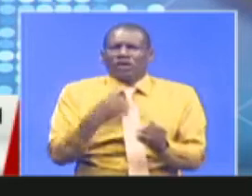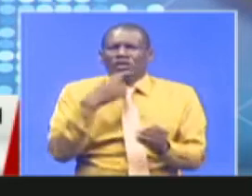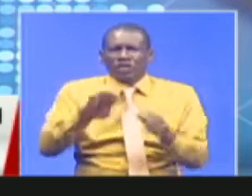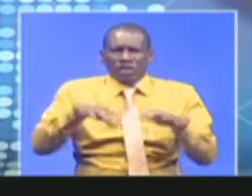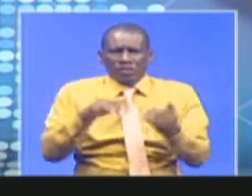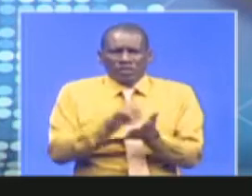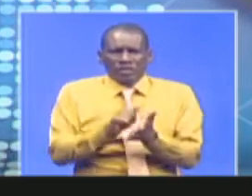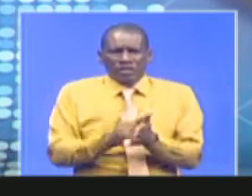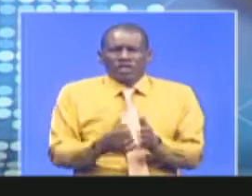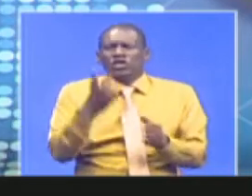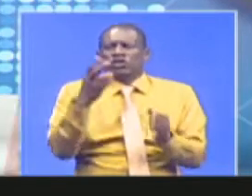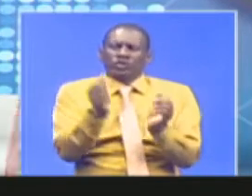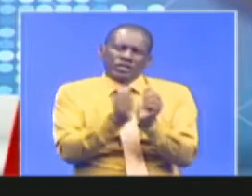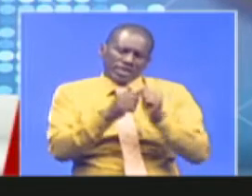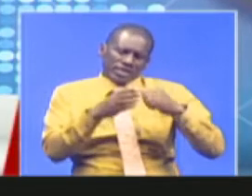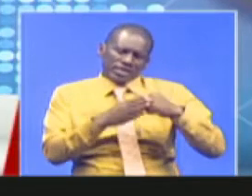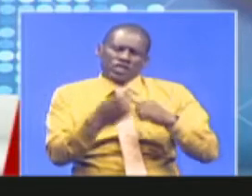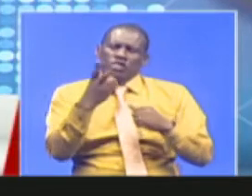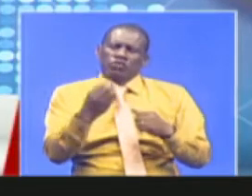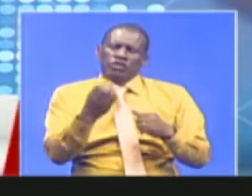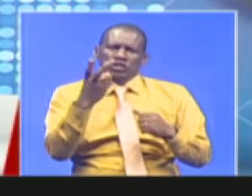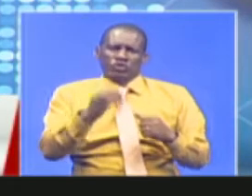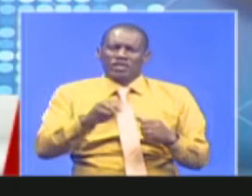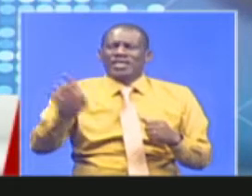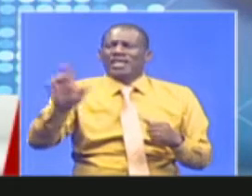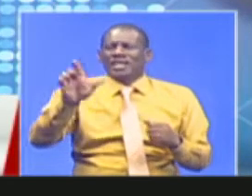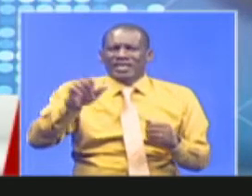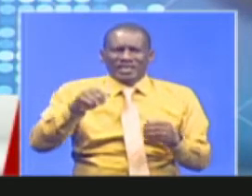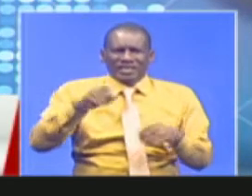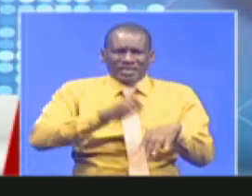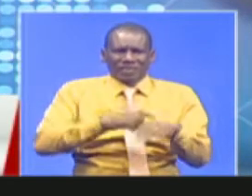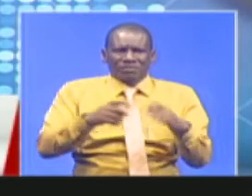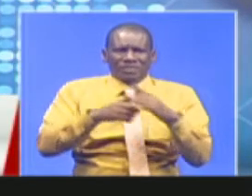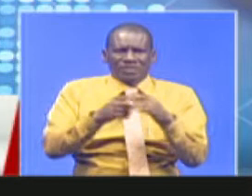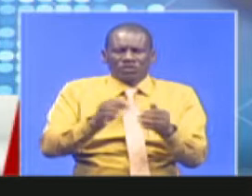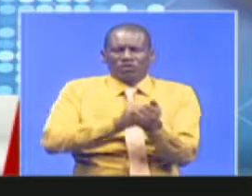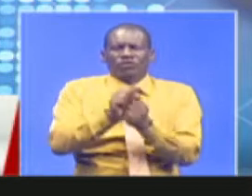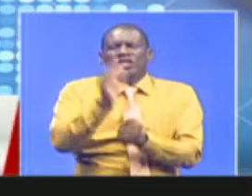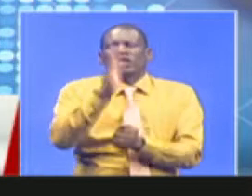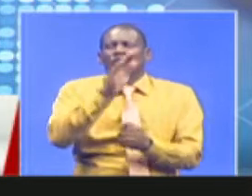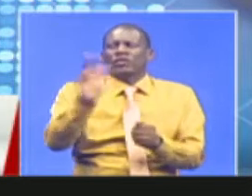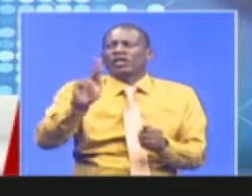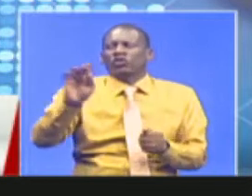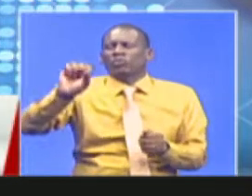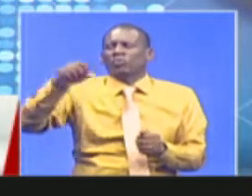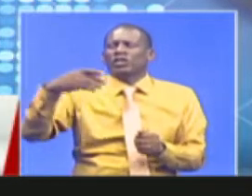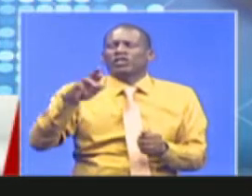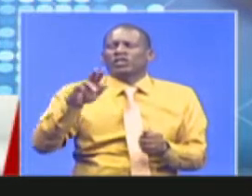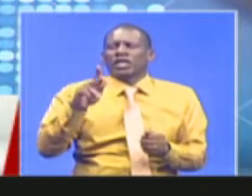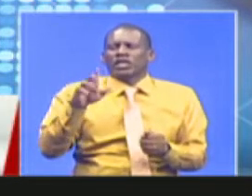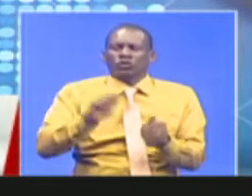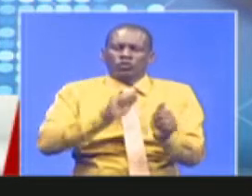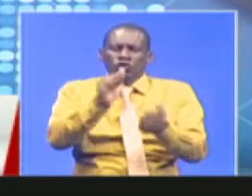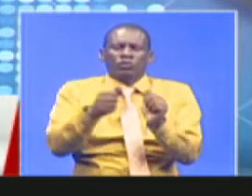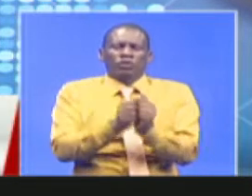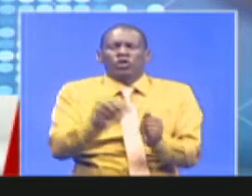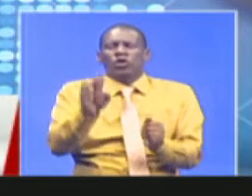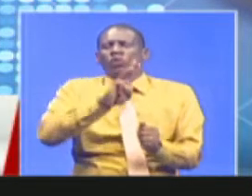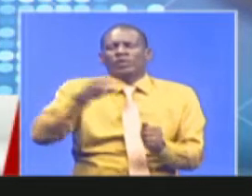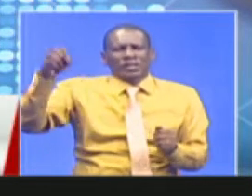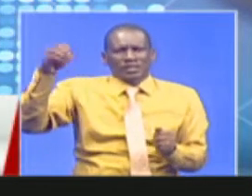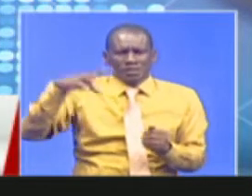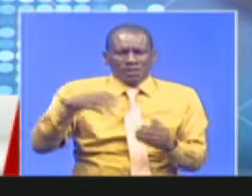The 2019-2020 Kenyan Premier League season kicks off on Friday afternoon with Kariobangi Sharks facing Western Stima at the Kasarani Stadium. Ahead